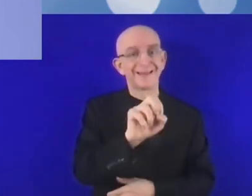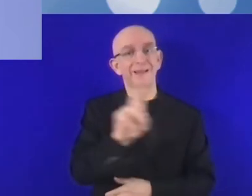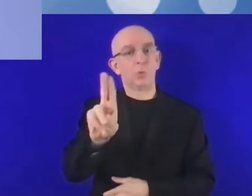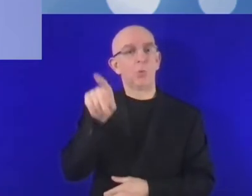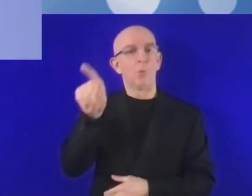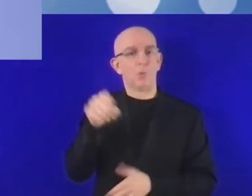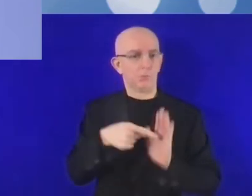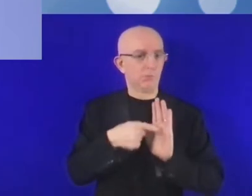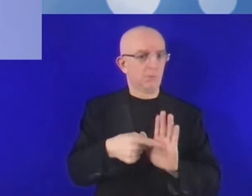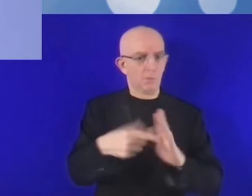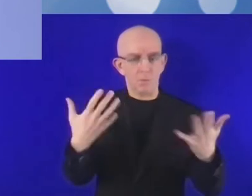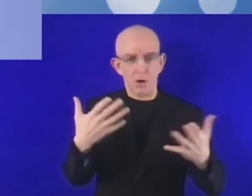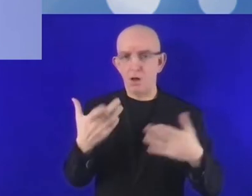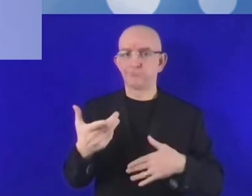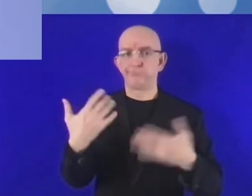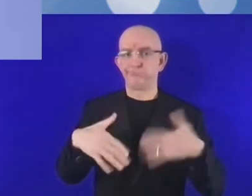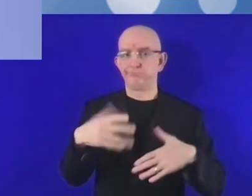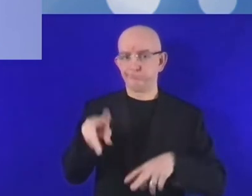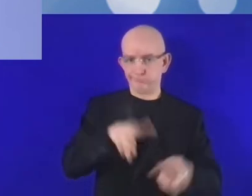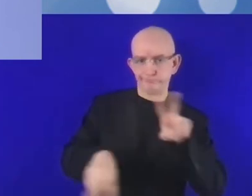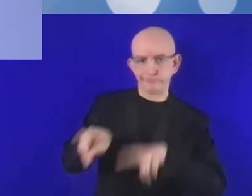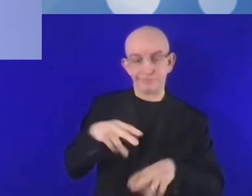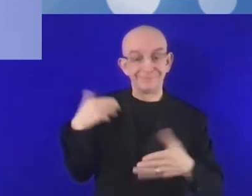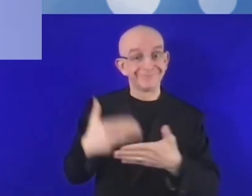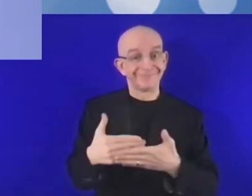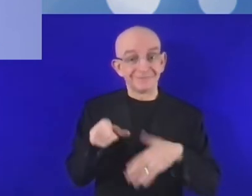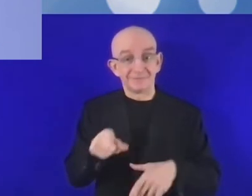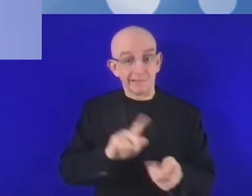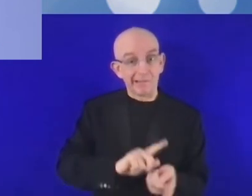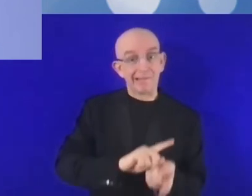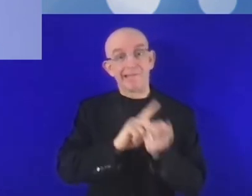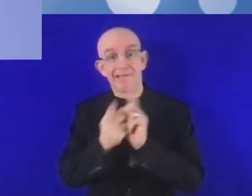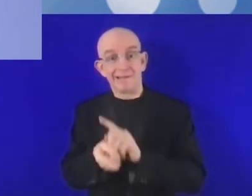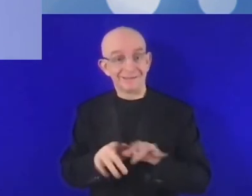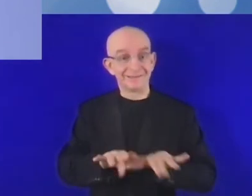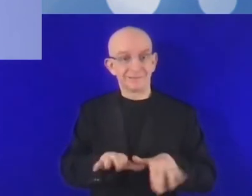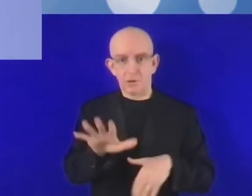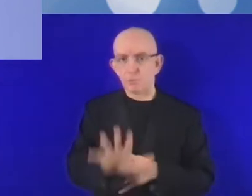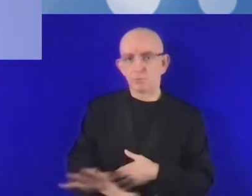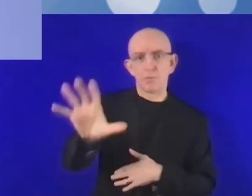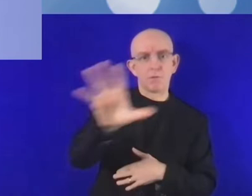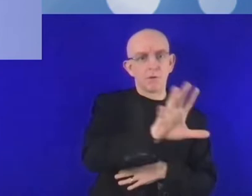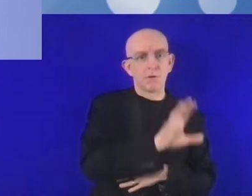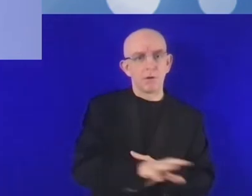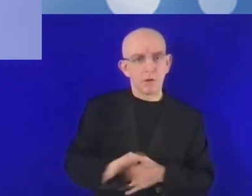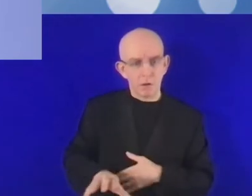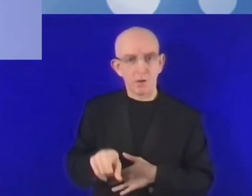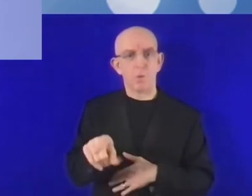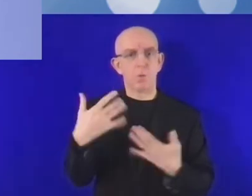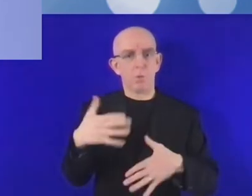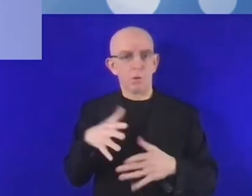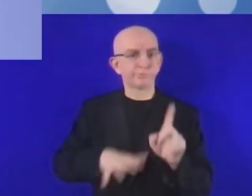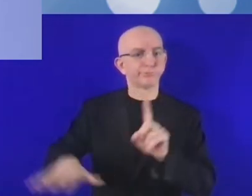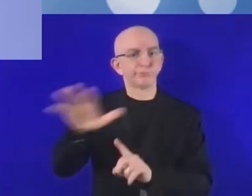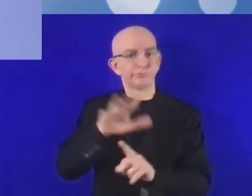as individual films and on the regional level among companies in eastern and southern europe digitalization